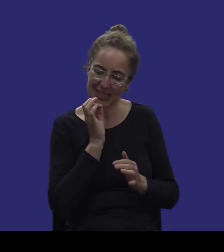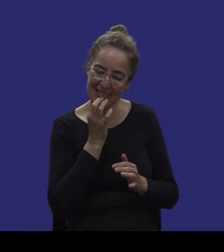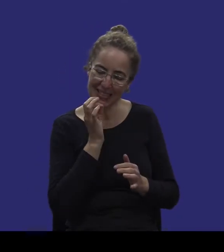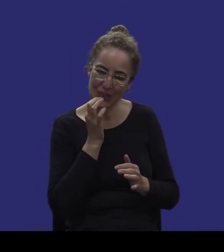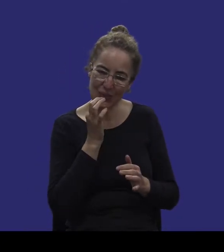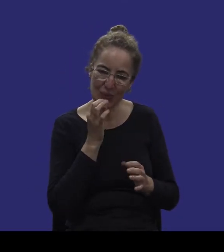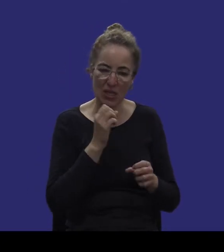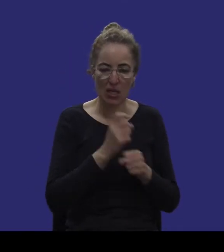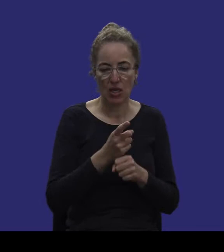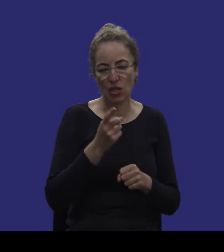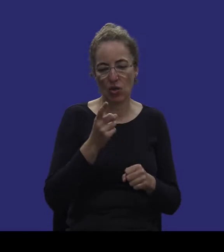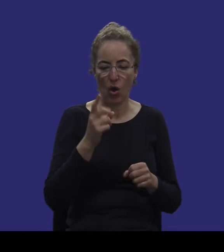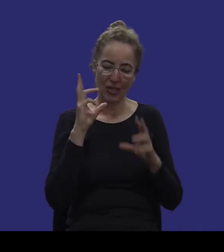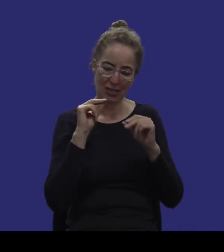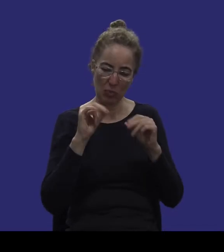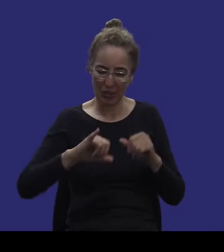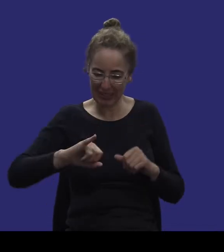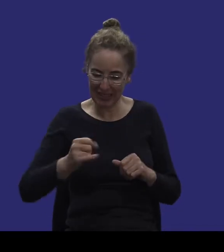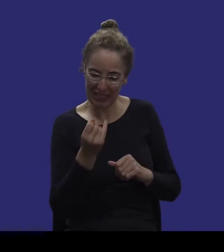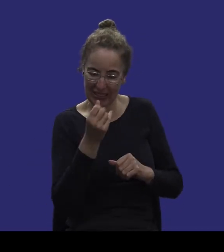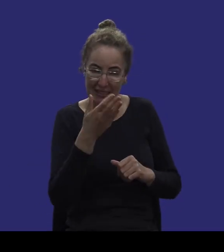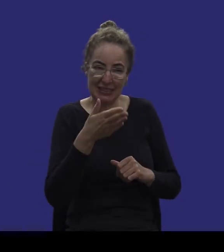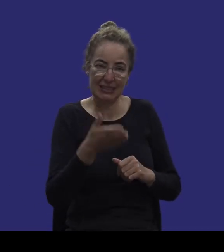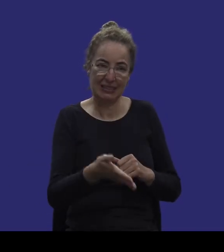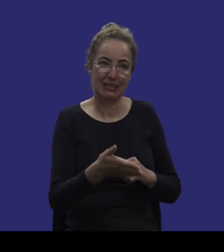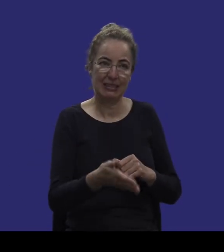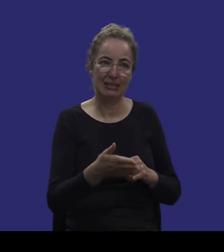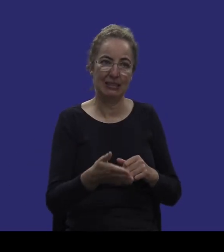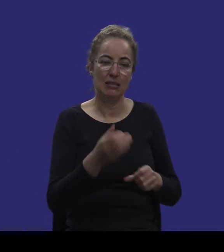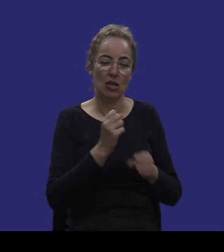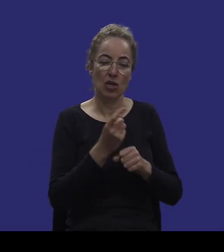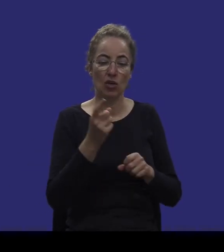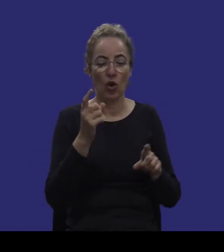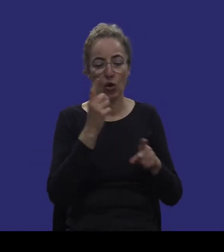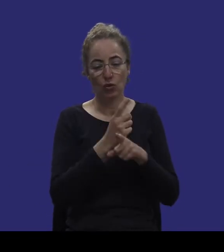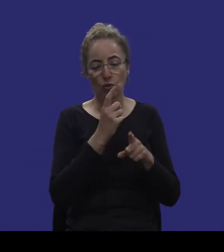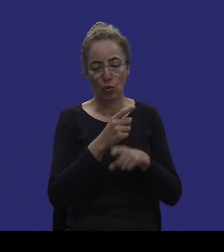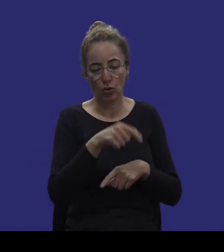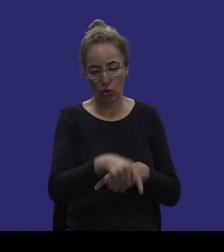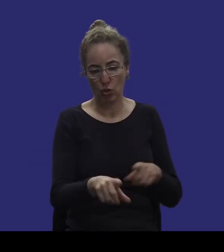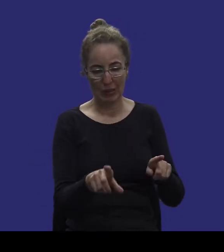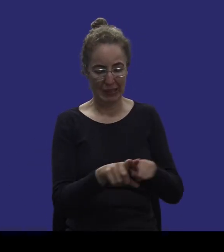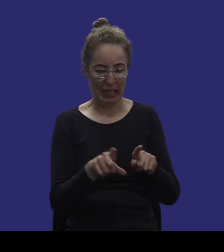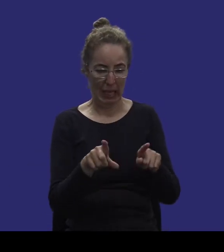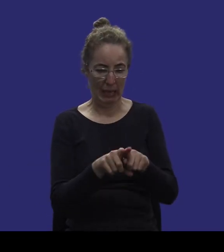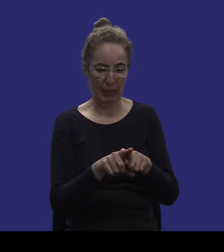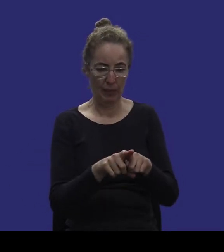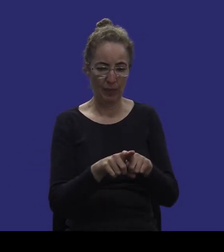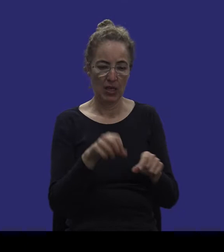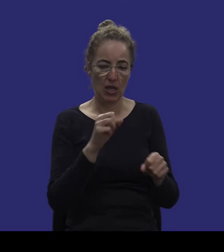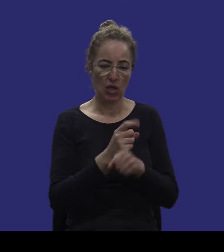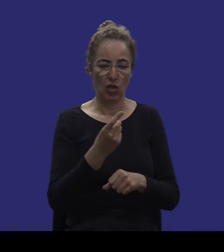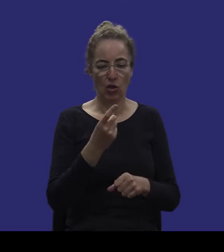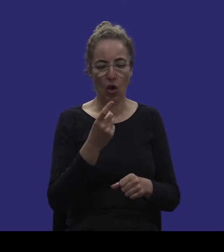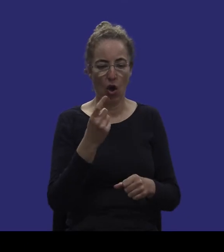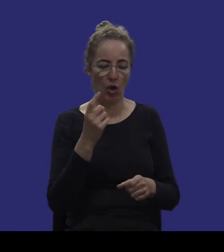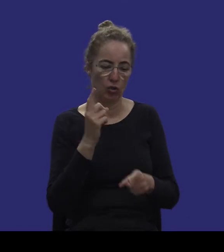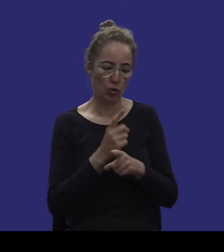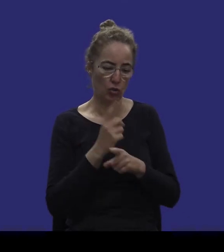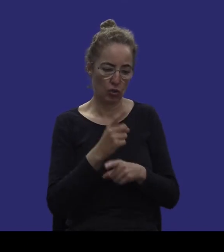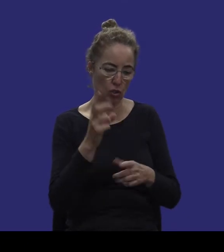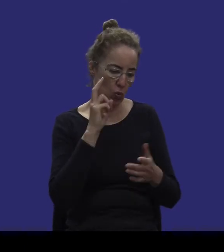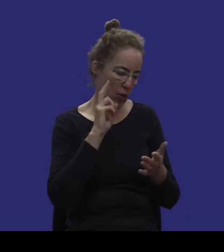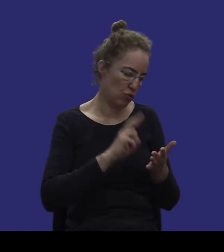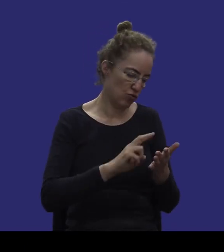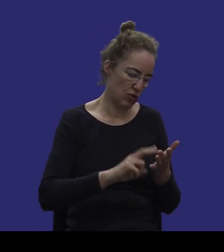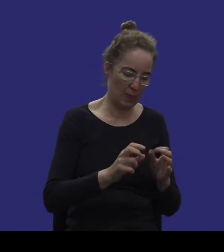God spoke just to him. And you know, God talks to you too. God talks to you when we read the Bible with